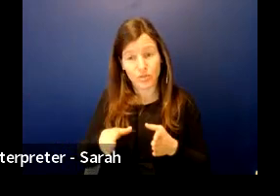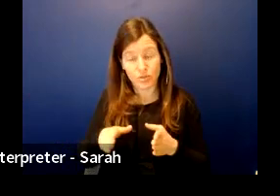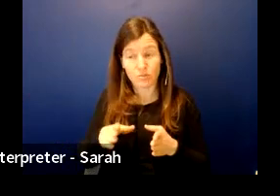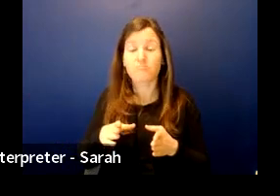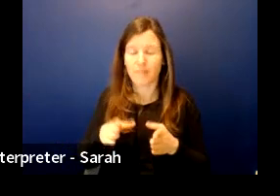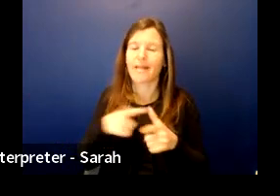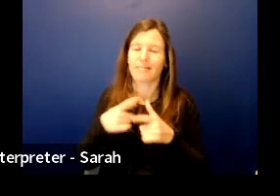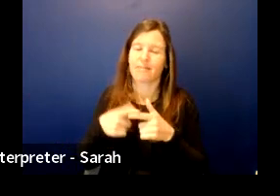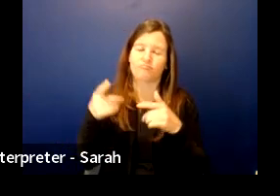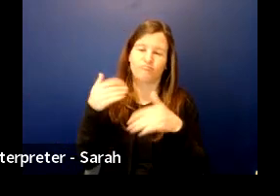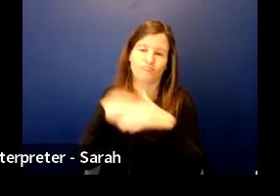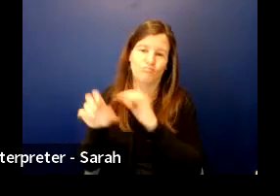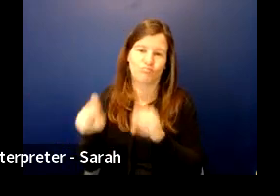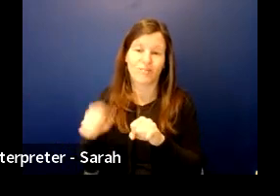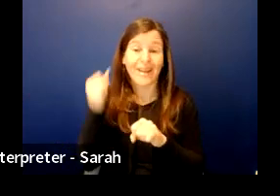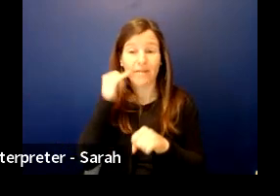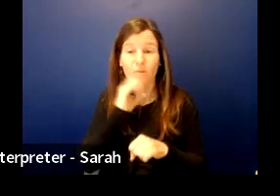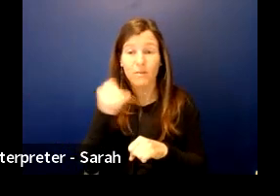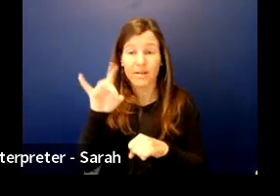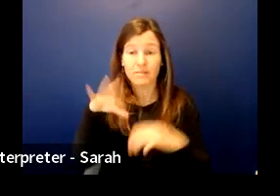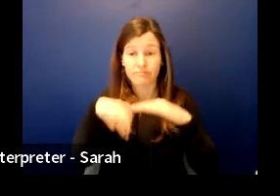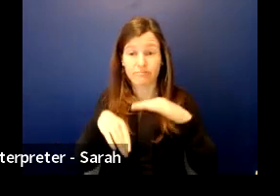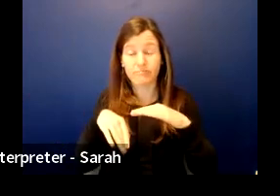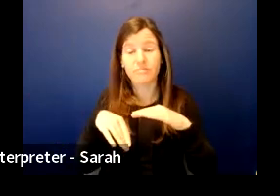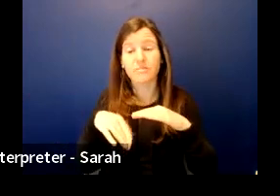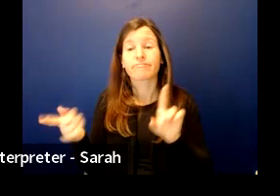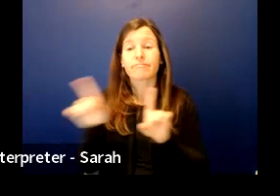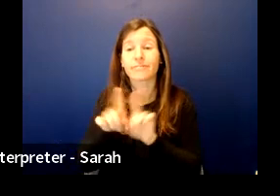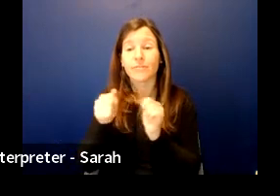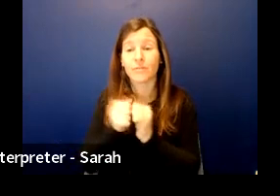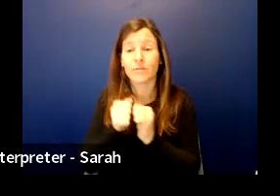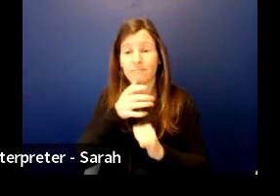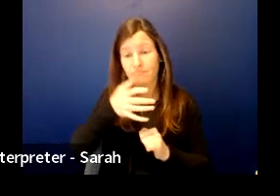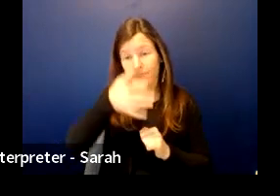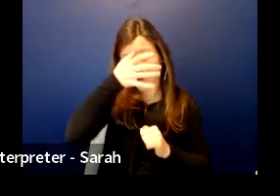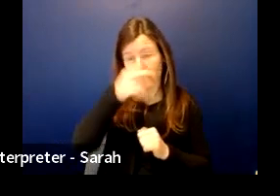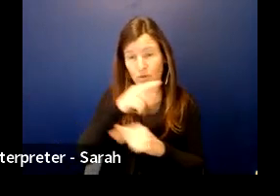archives. If you're under 18, come with a parent or guardian, and you can come in together.